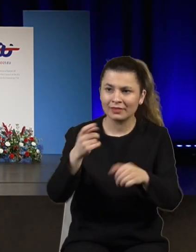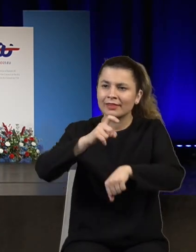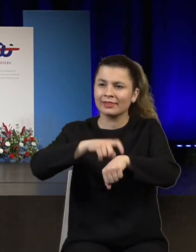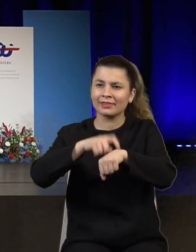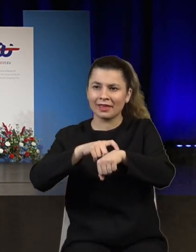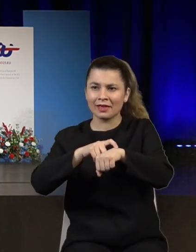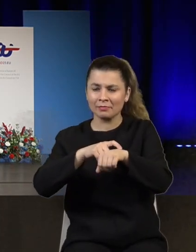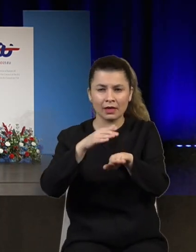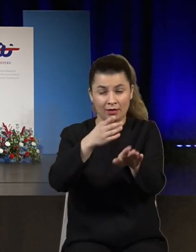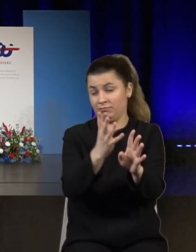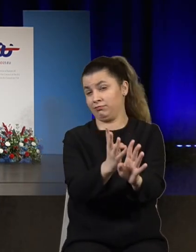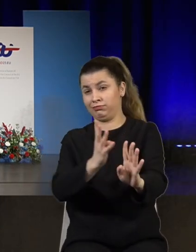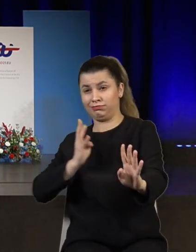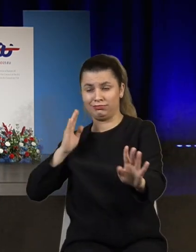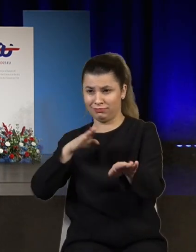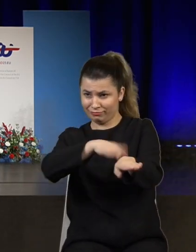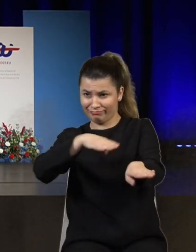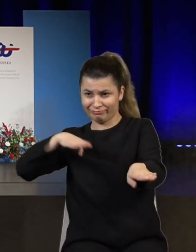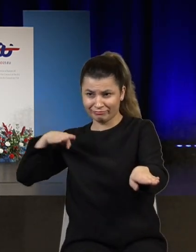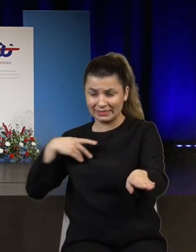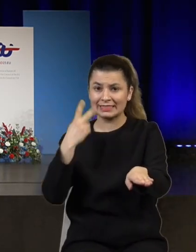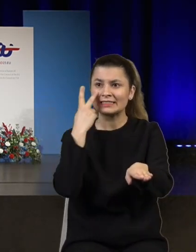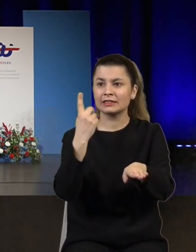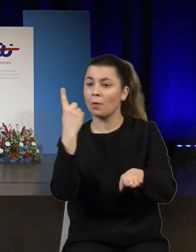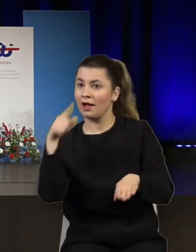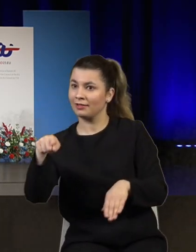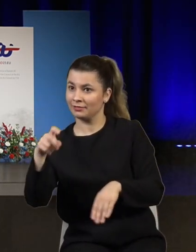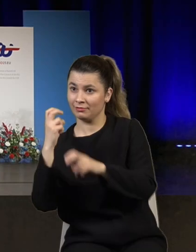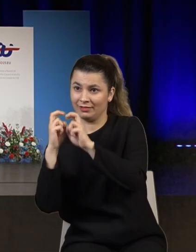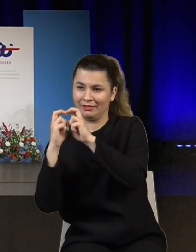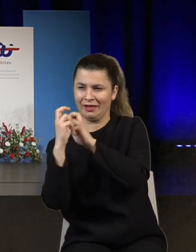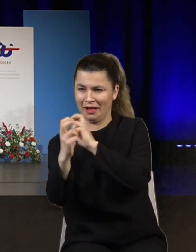which was not a low-floor one.